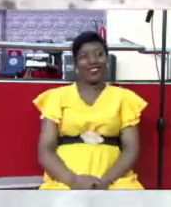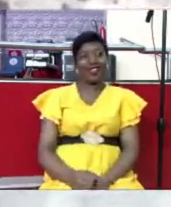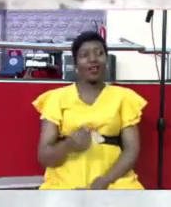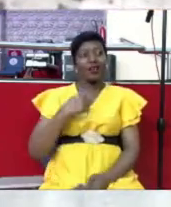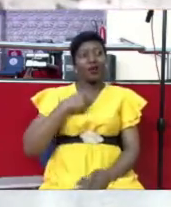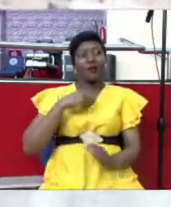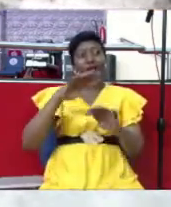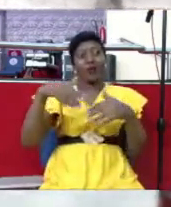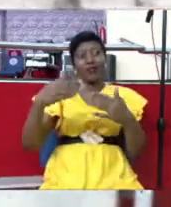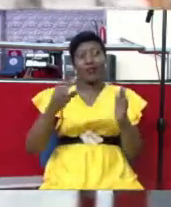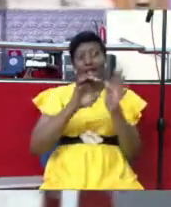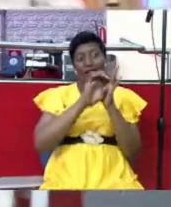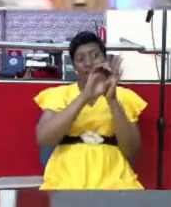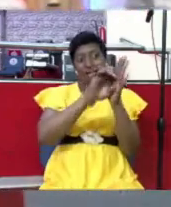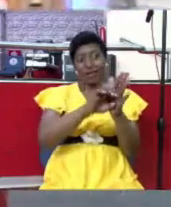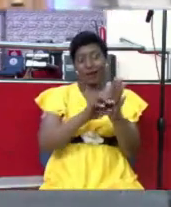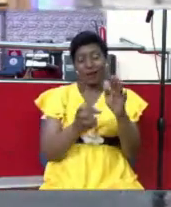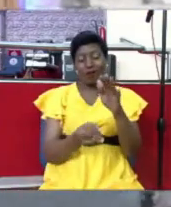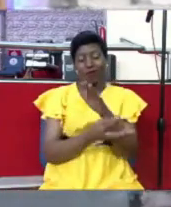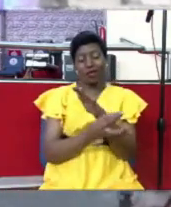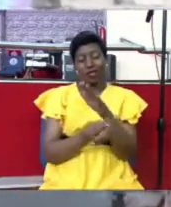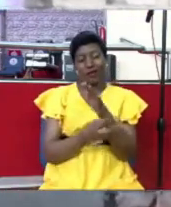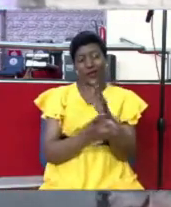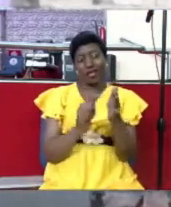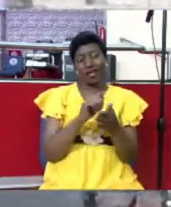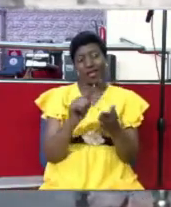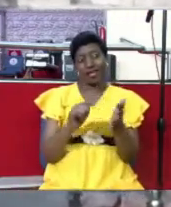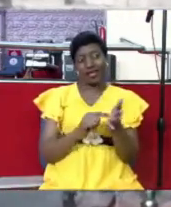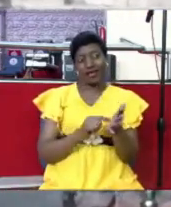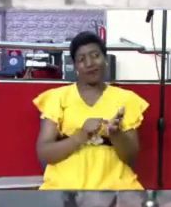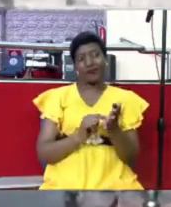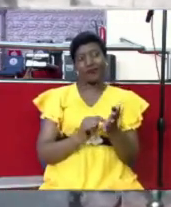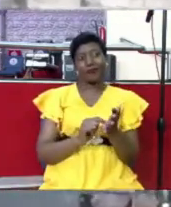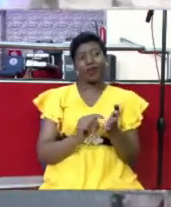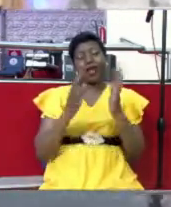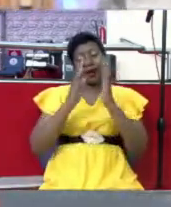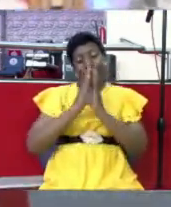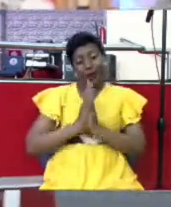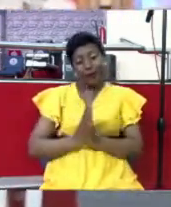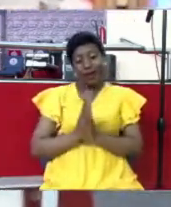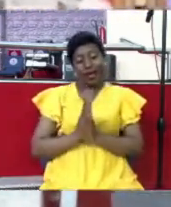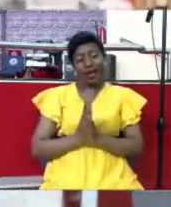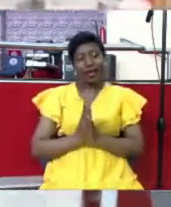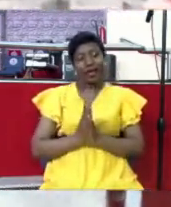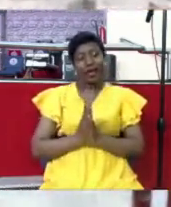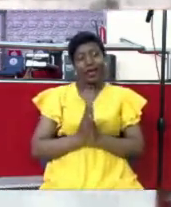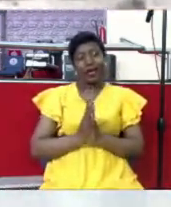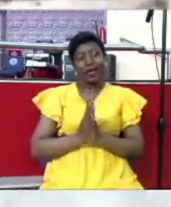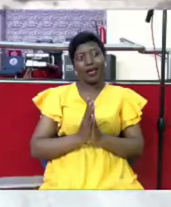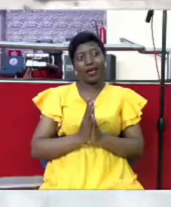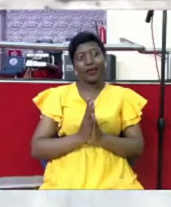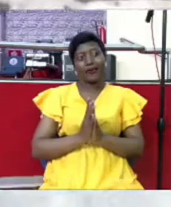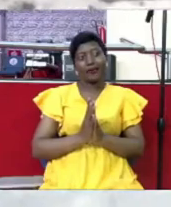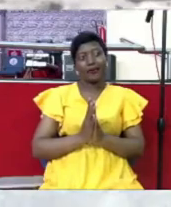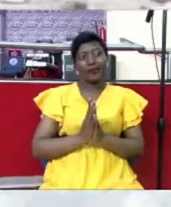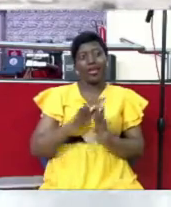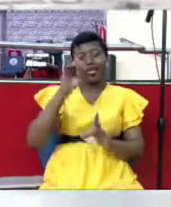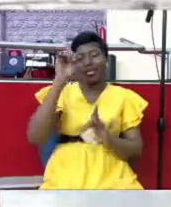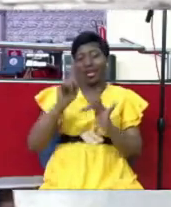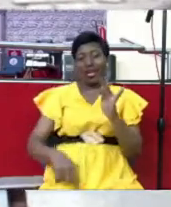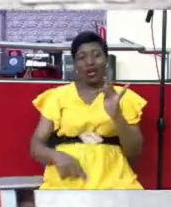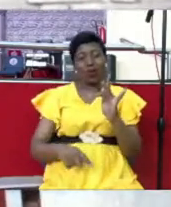explain this. Nimewapatia kuelezea hivi. Prayer cannot overcome poverty.